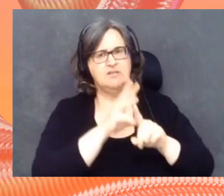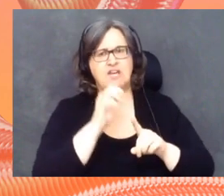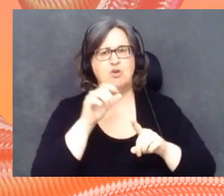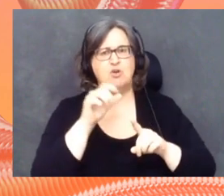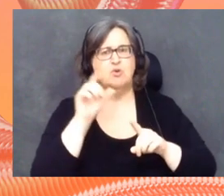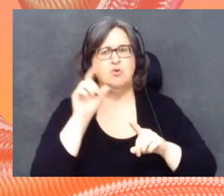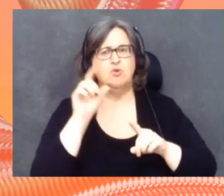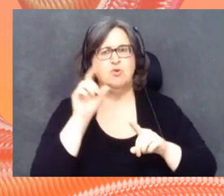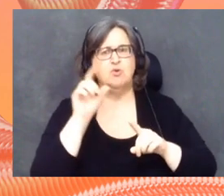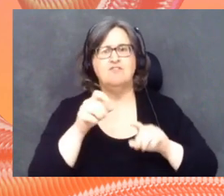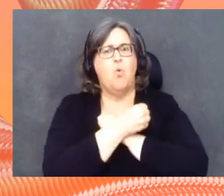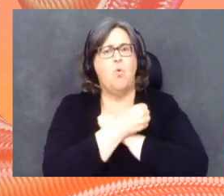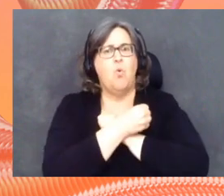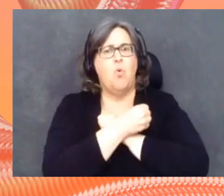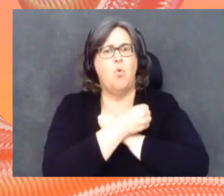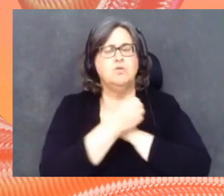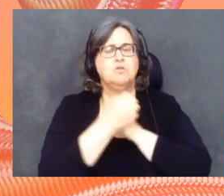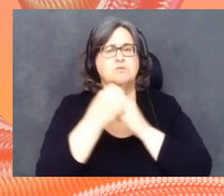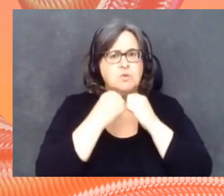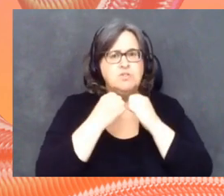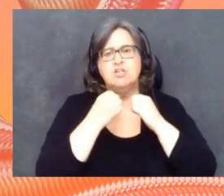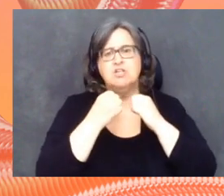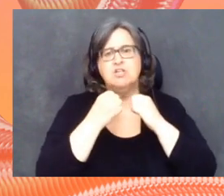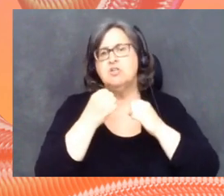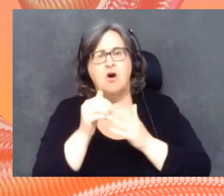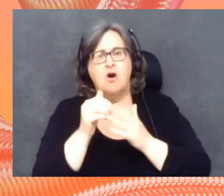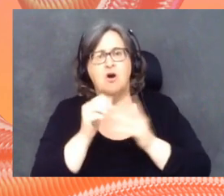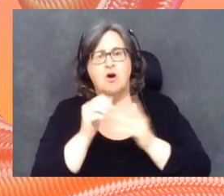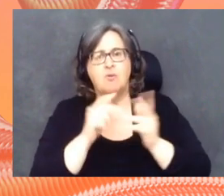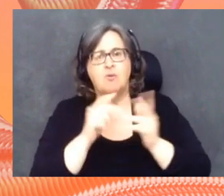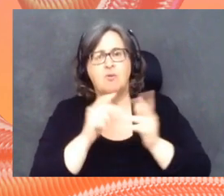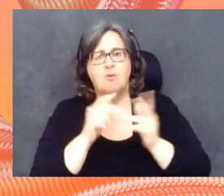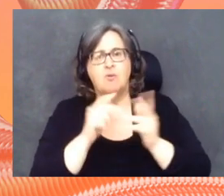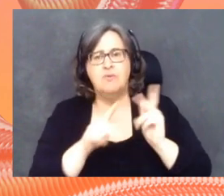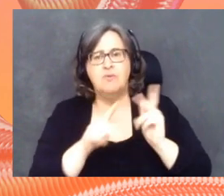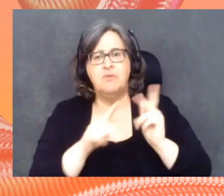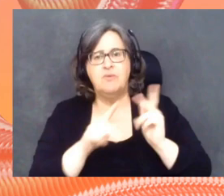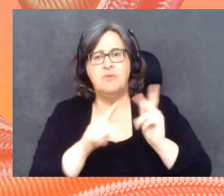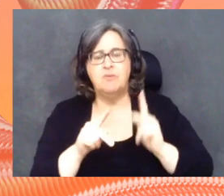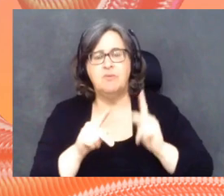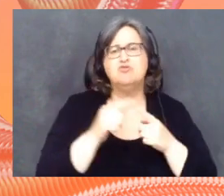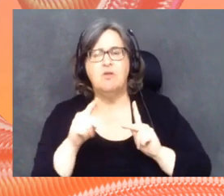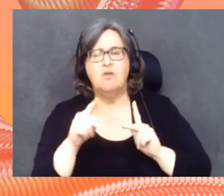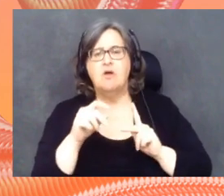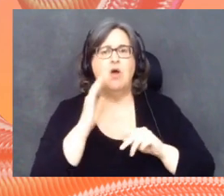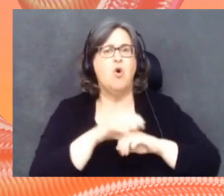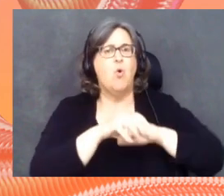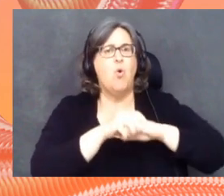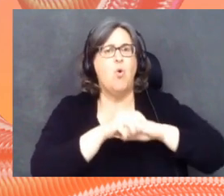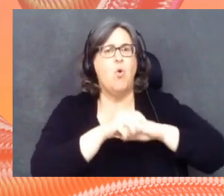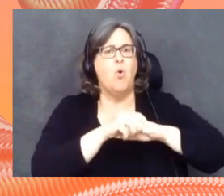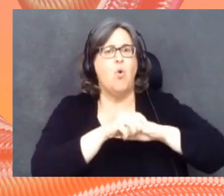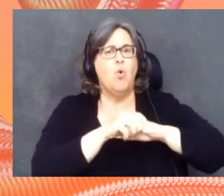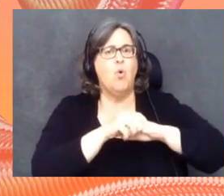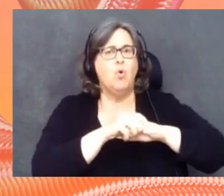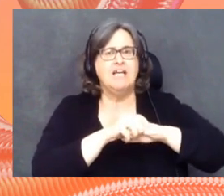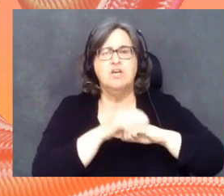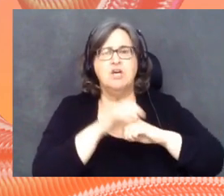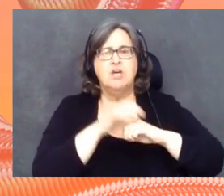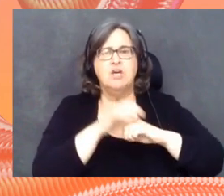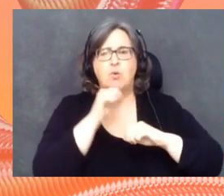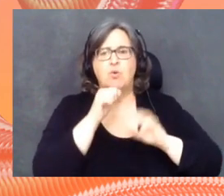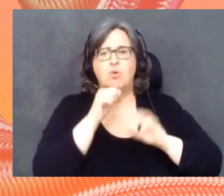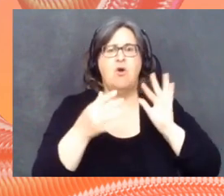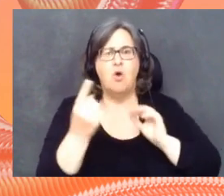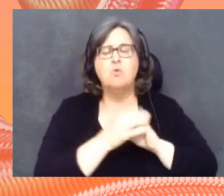but who are the 2 to 4 people or whatever that I'm going to hold and not let go. And I'm going to know where they are, and we're not going to go alone. And